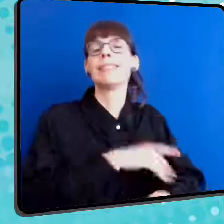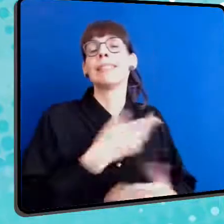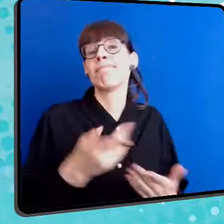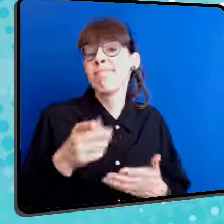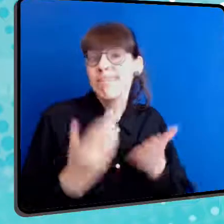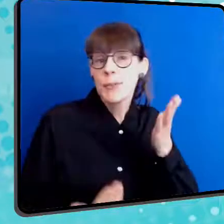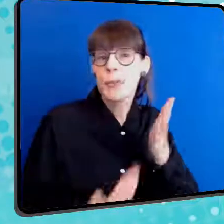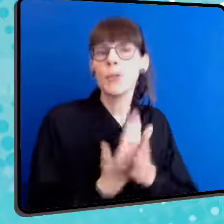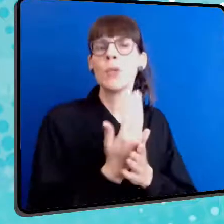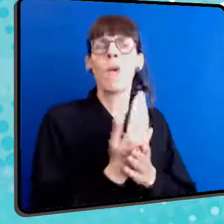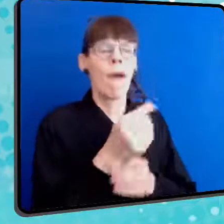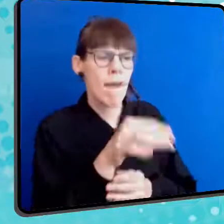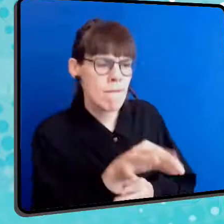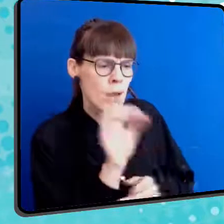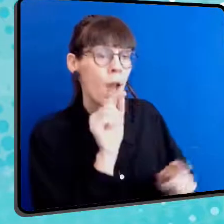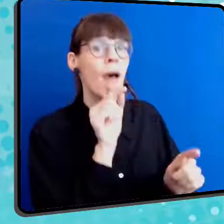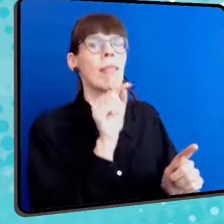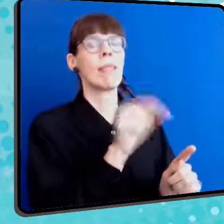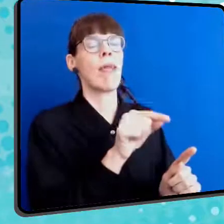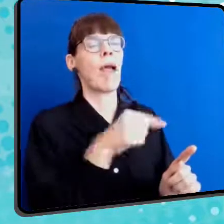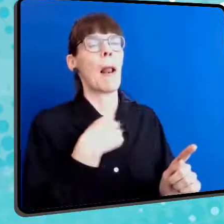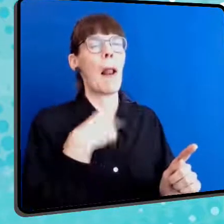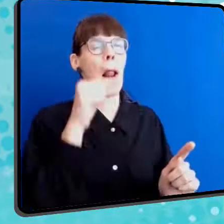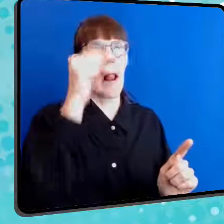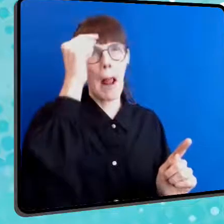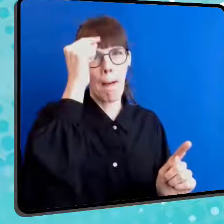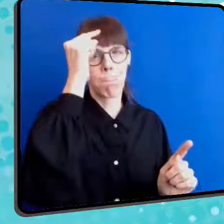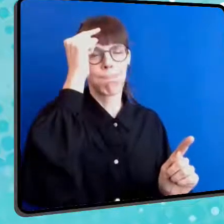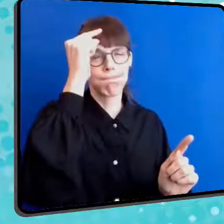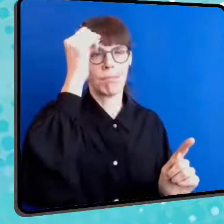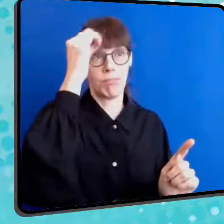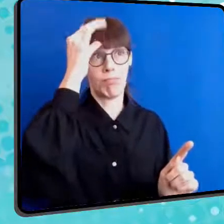that and you'll always understand things so much better.